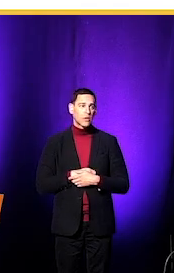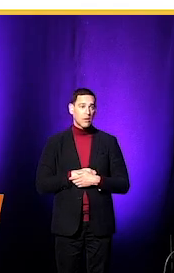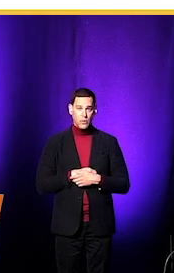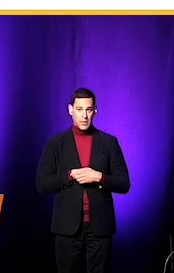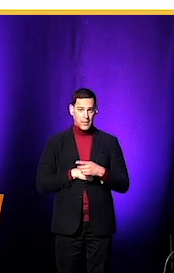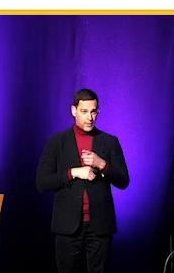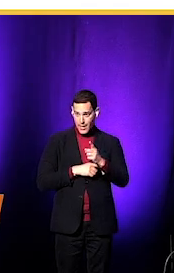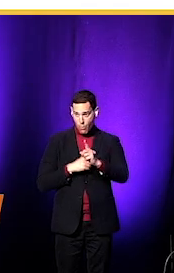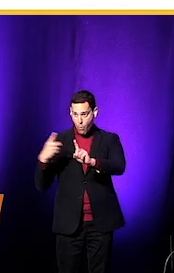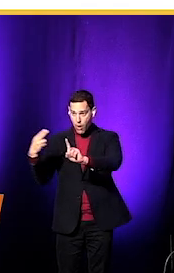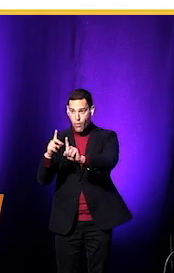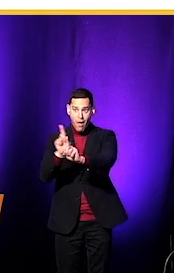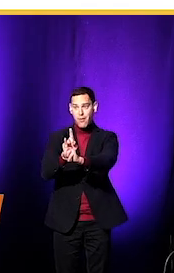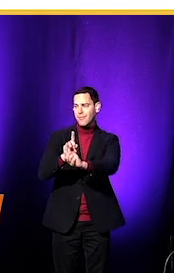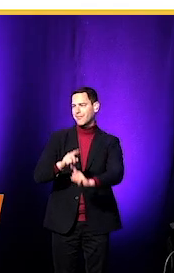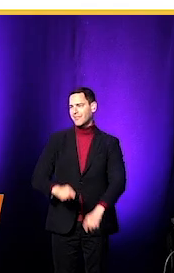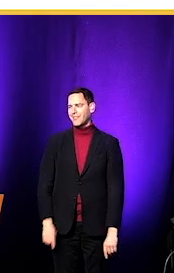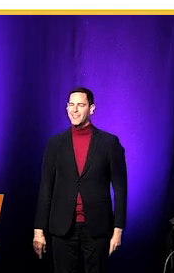Barbara?